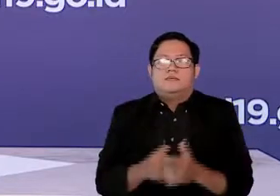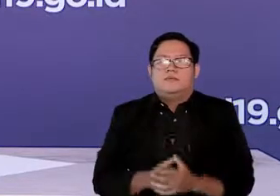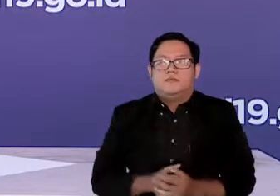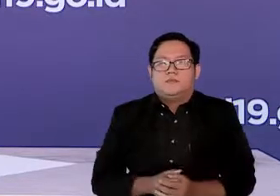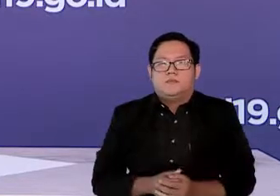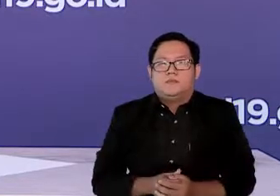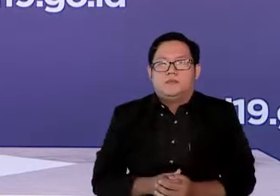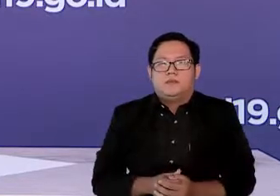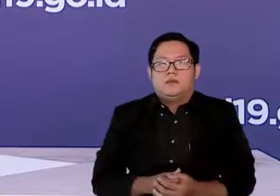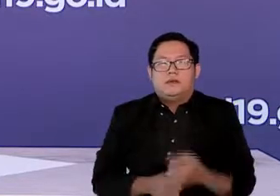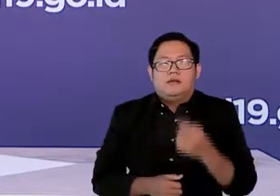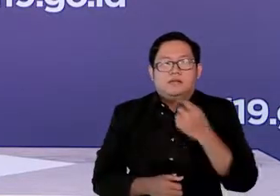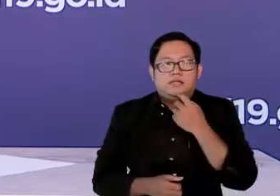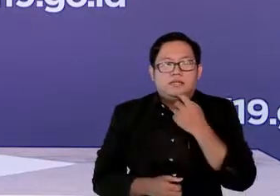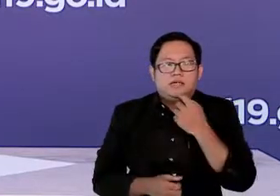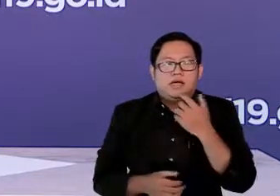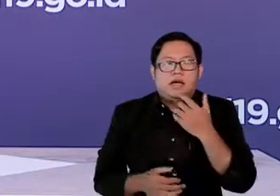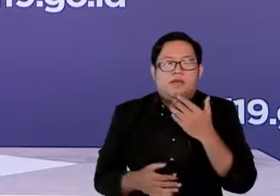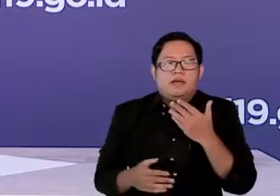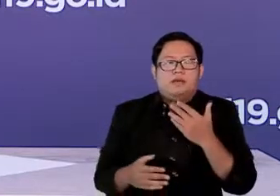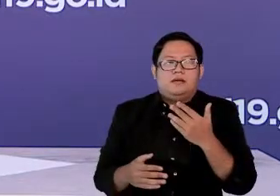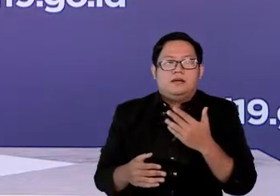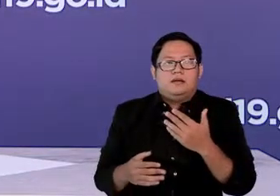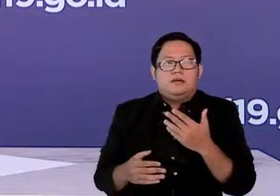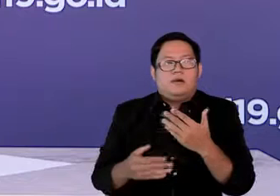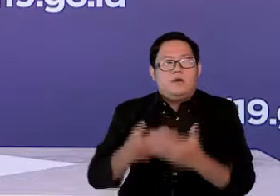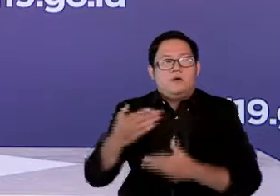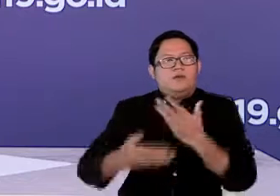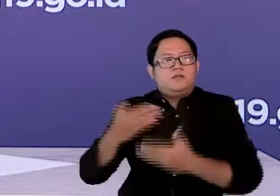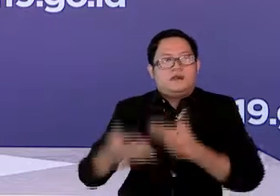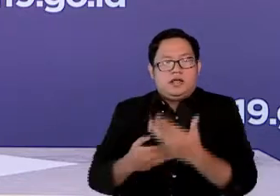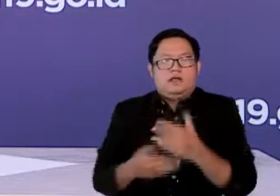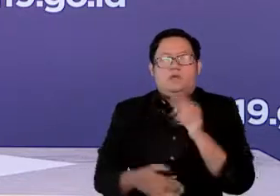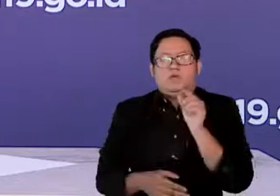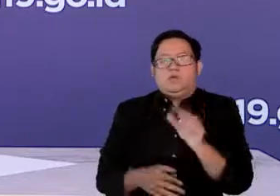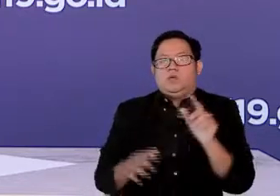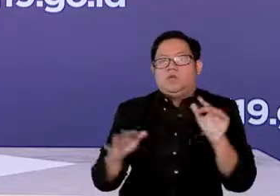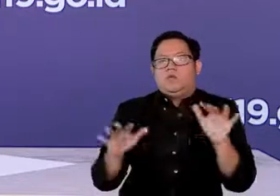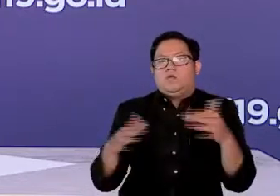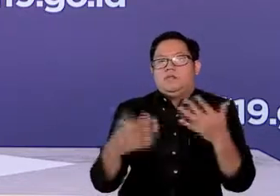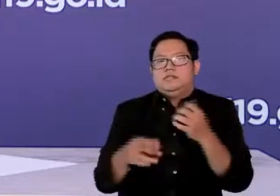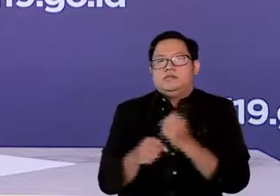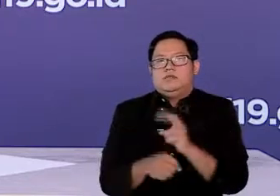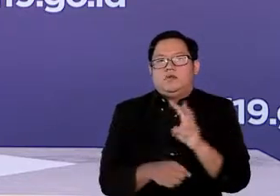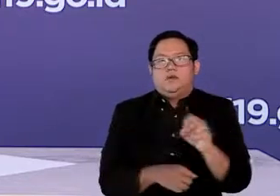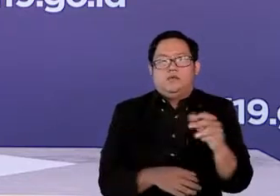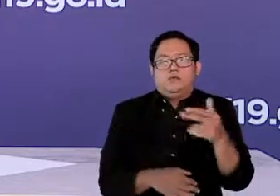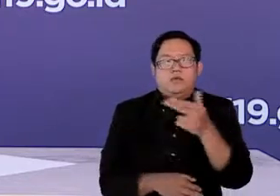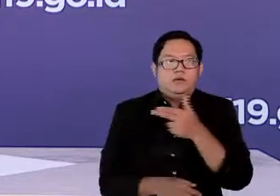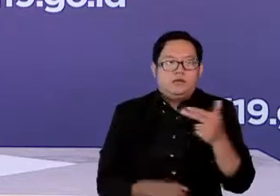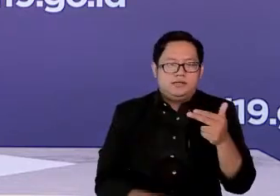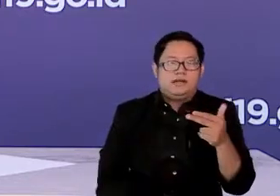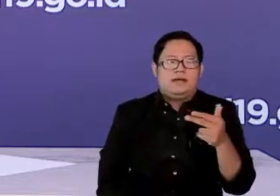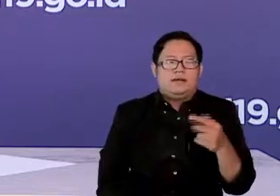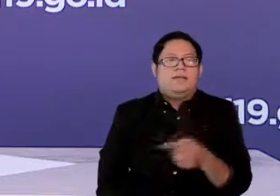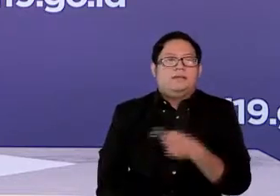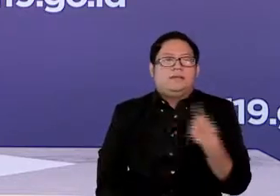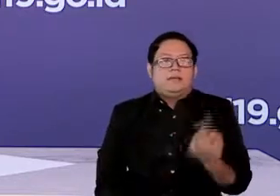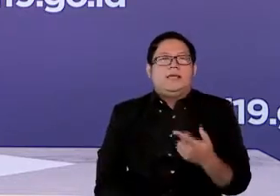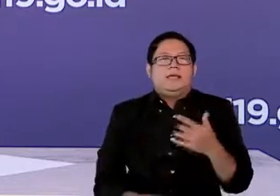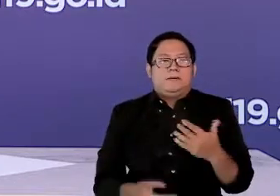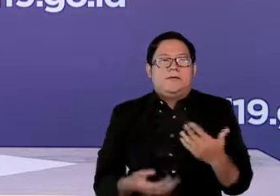the operational plan of the G20 summit in Indonesia, we welcome the opportunity to host